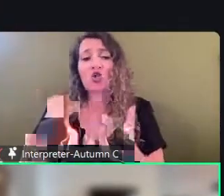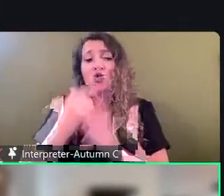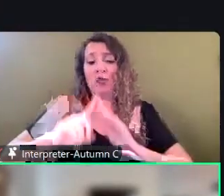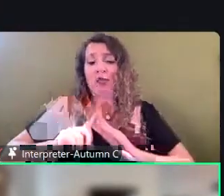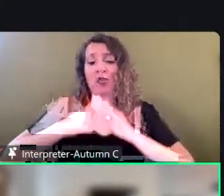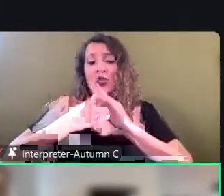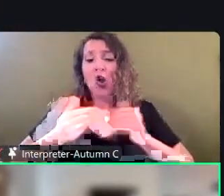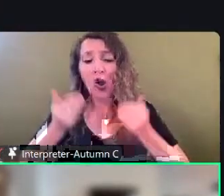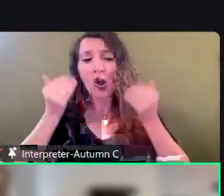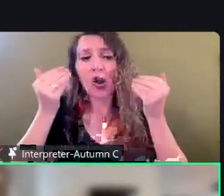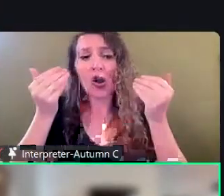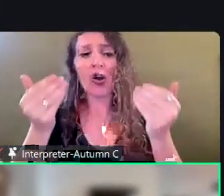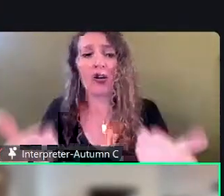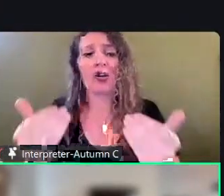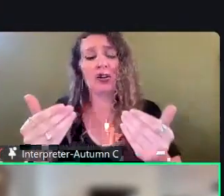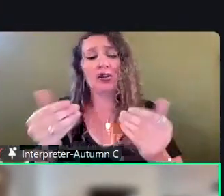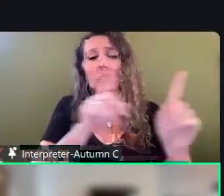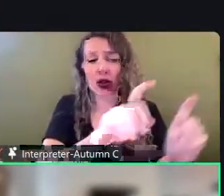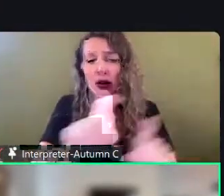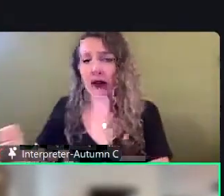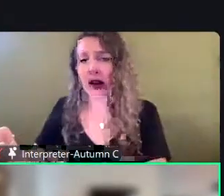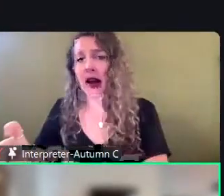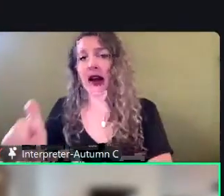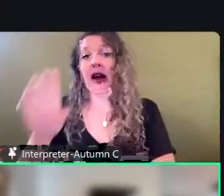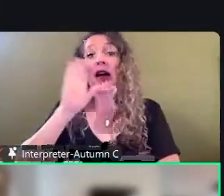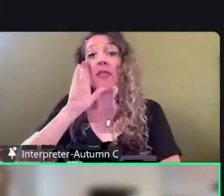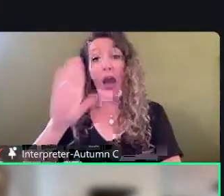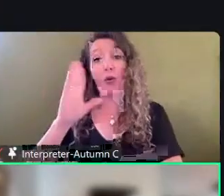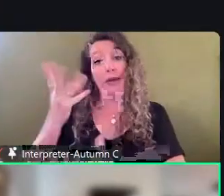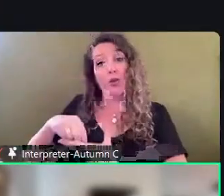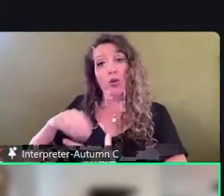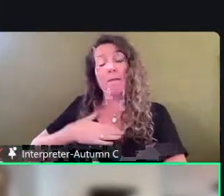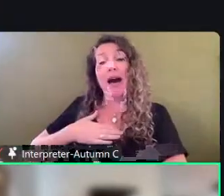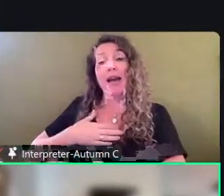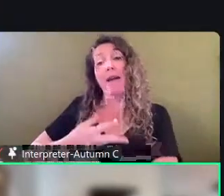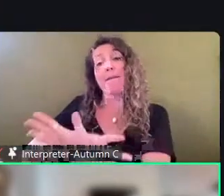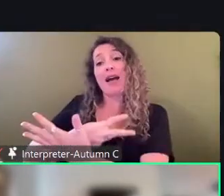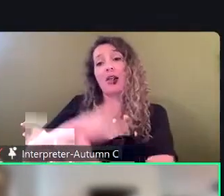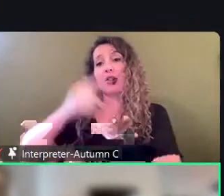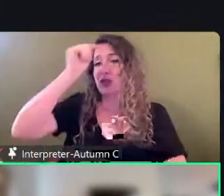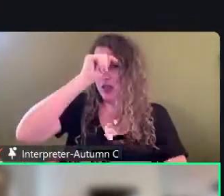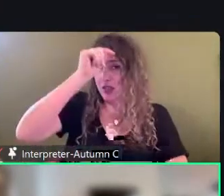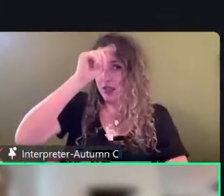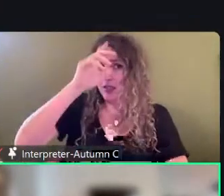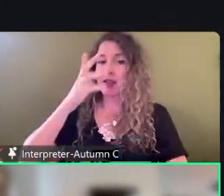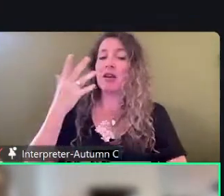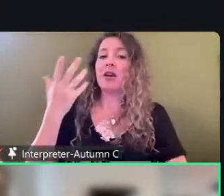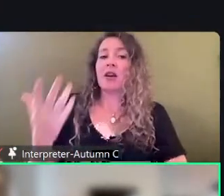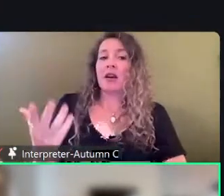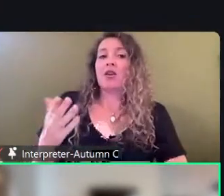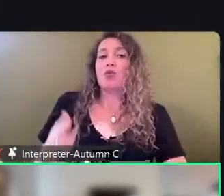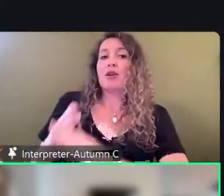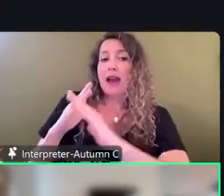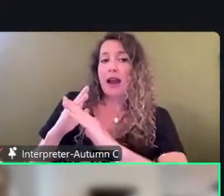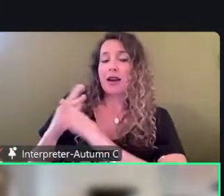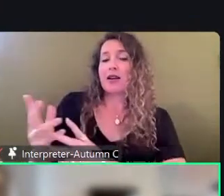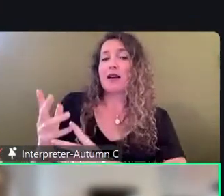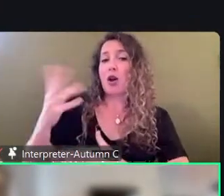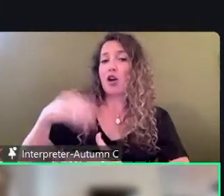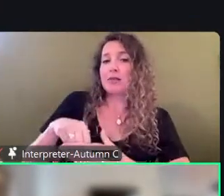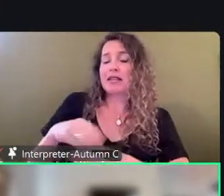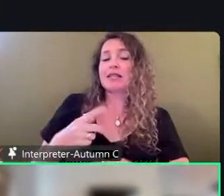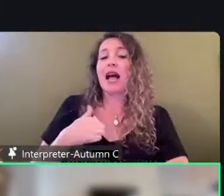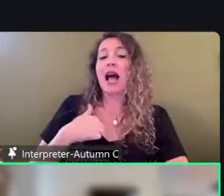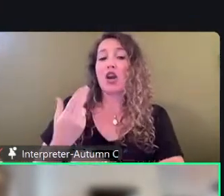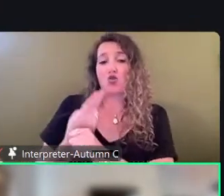will be the backbone of my epidemiology master's thesis. To protect participants, I use